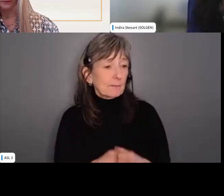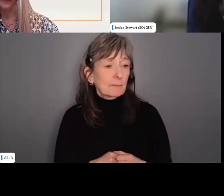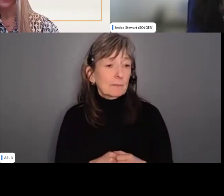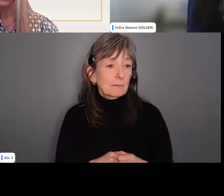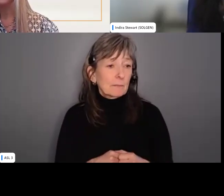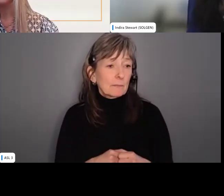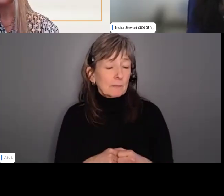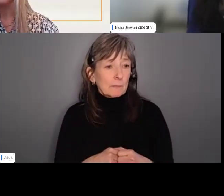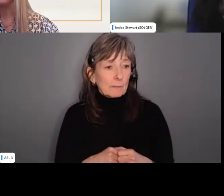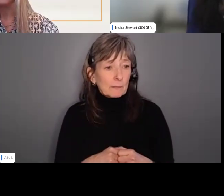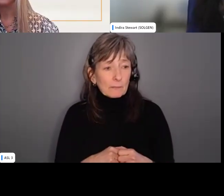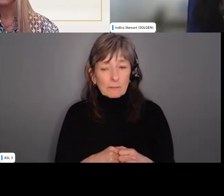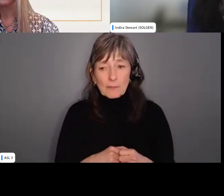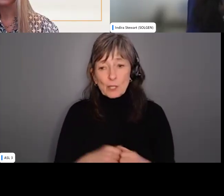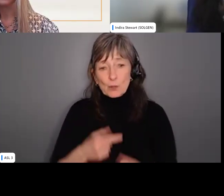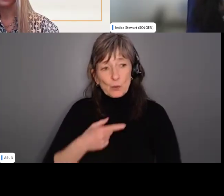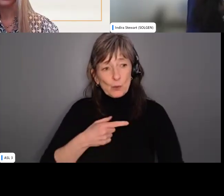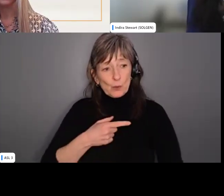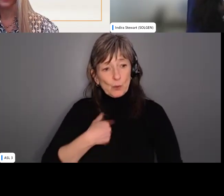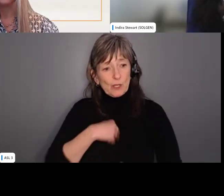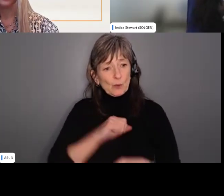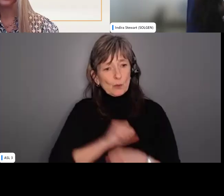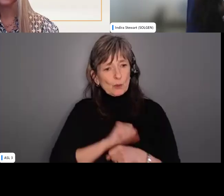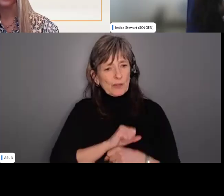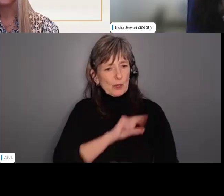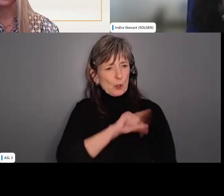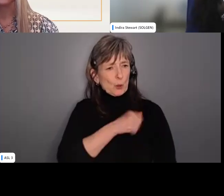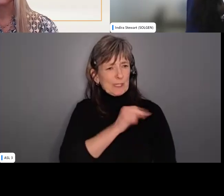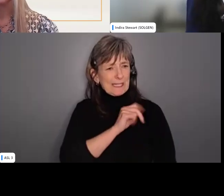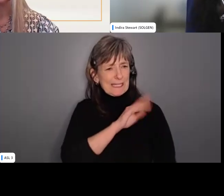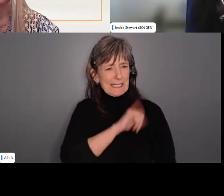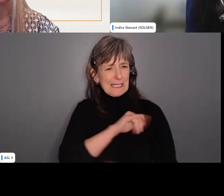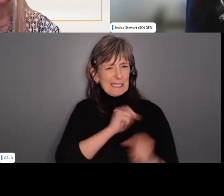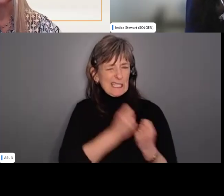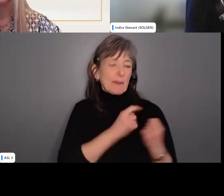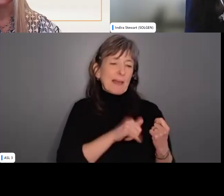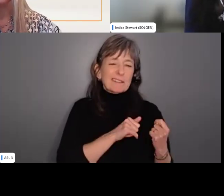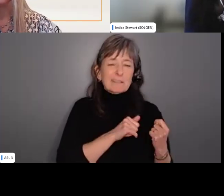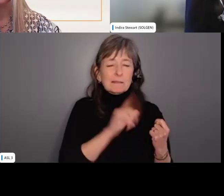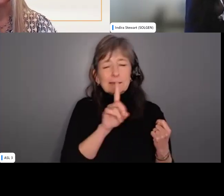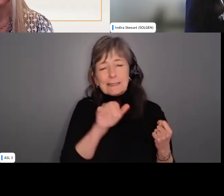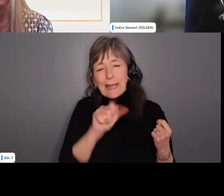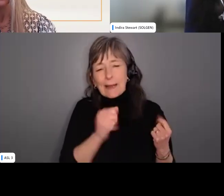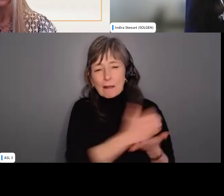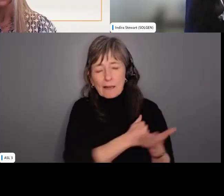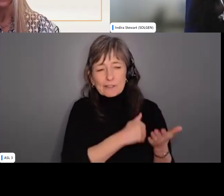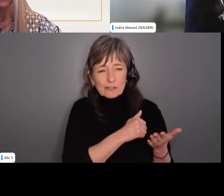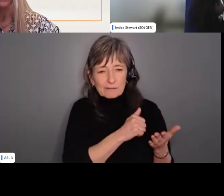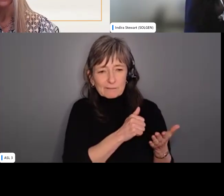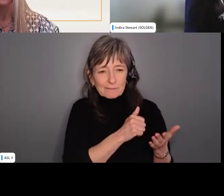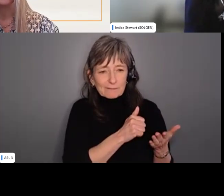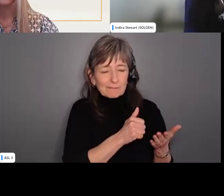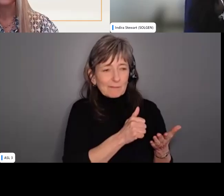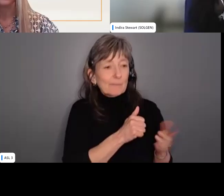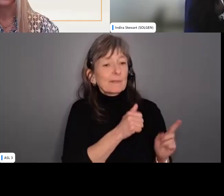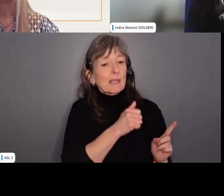We have worked with our Quincy team, which is like our data collection tool that coroners use, and we have now added a domestic